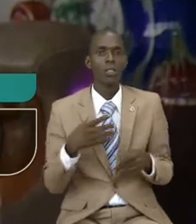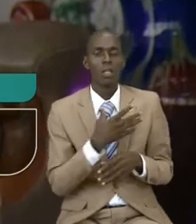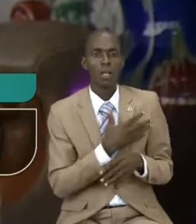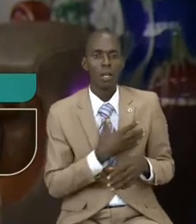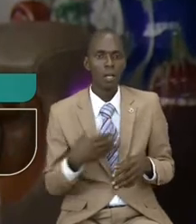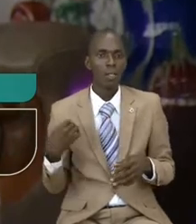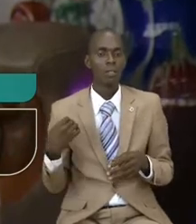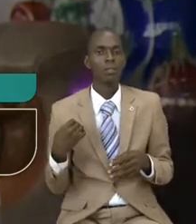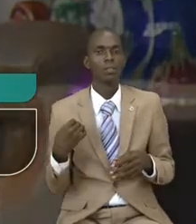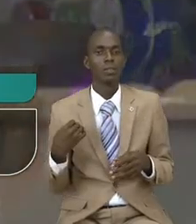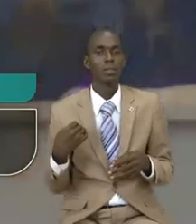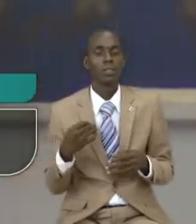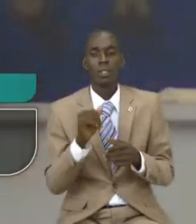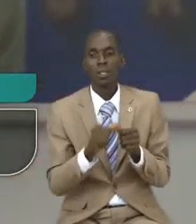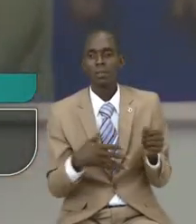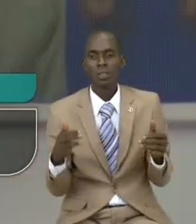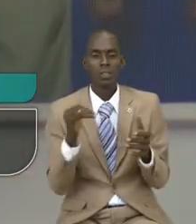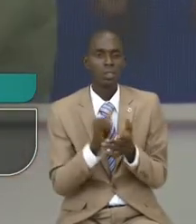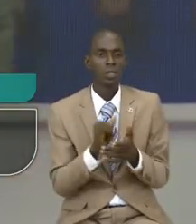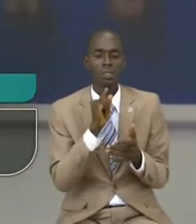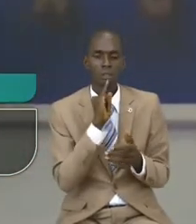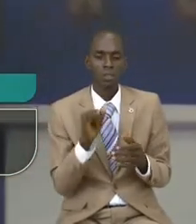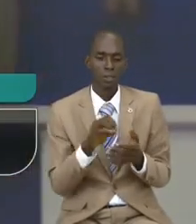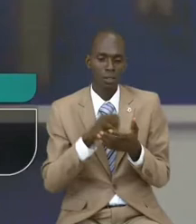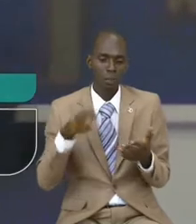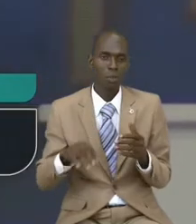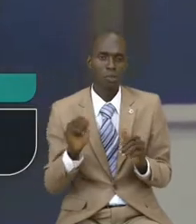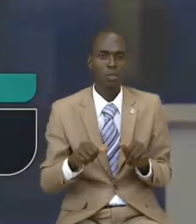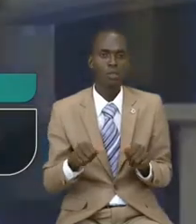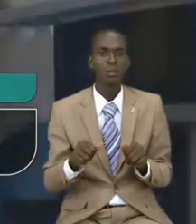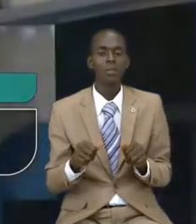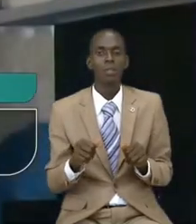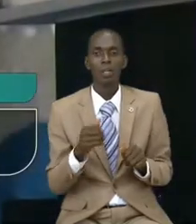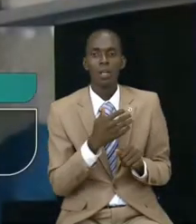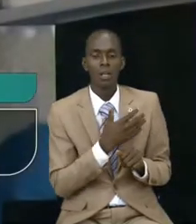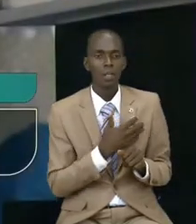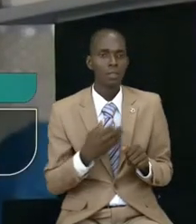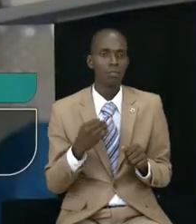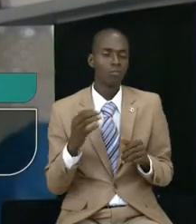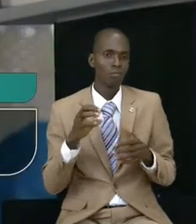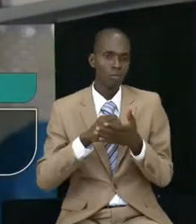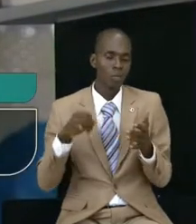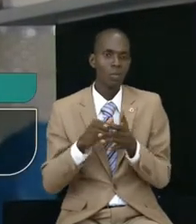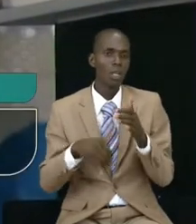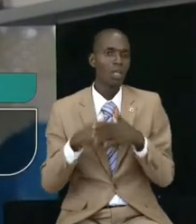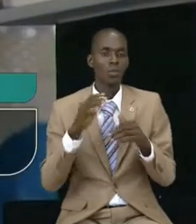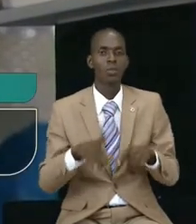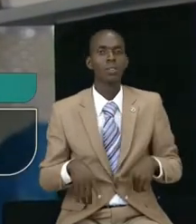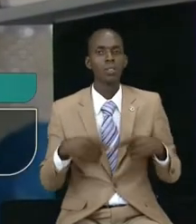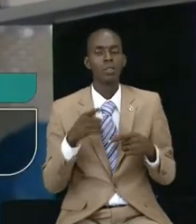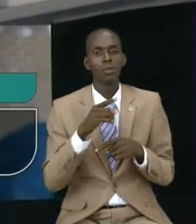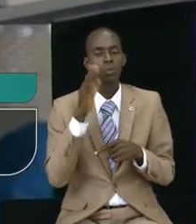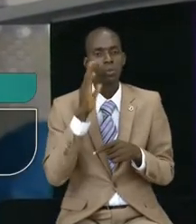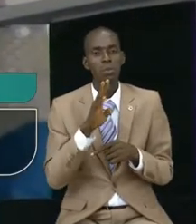anything that is shakable, he'll shake them out of your life. You know, you've been